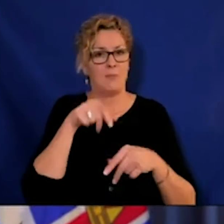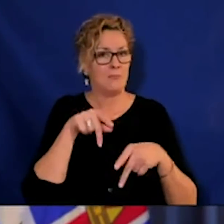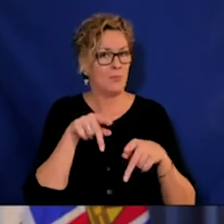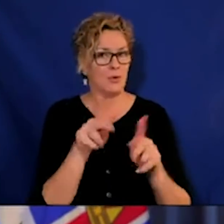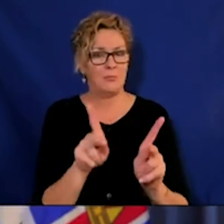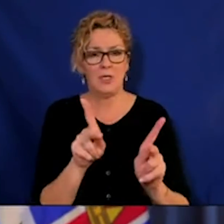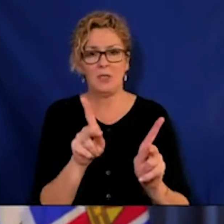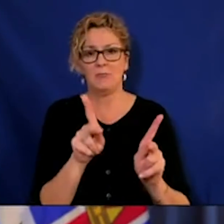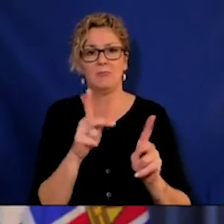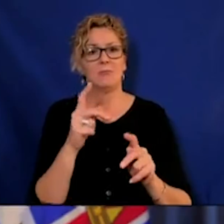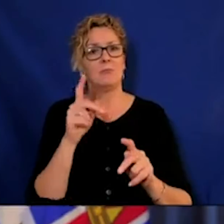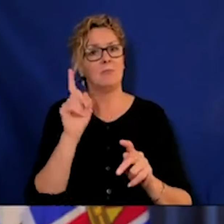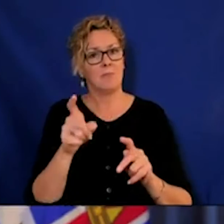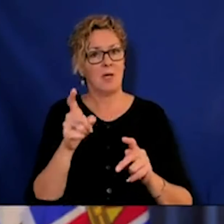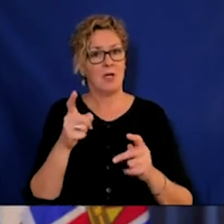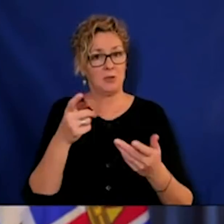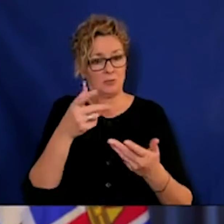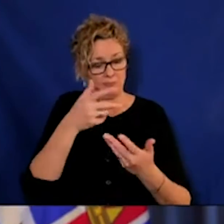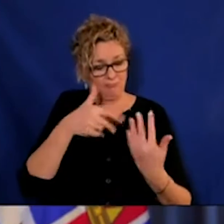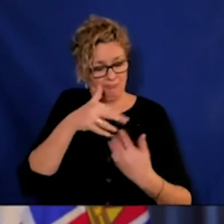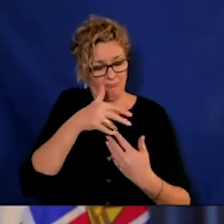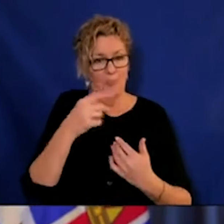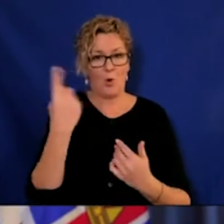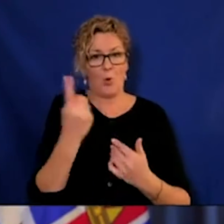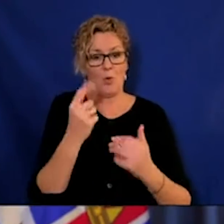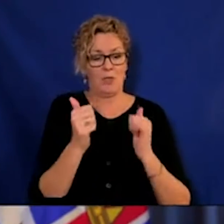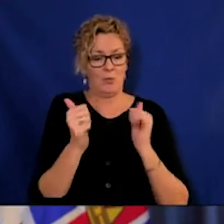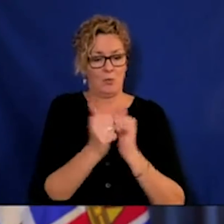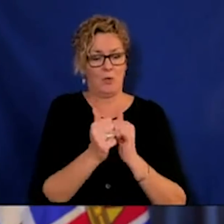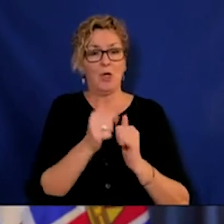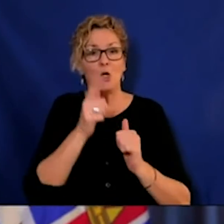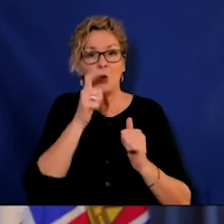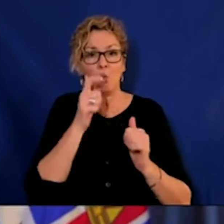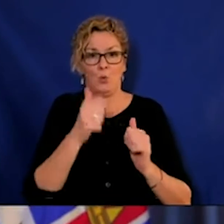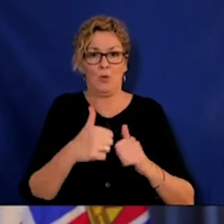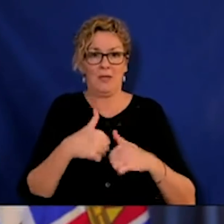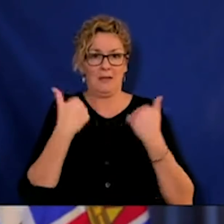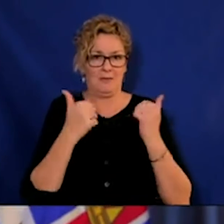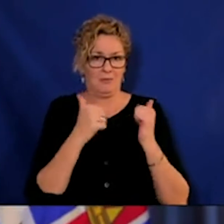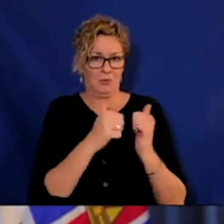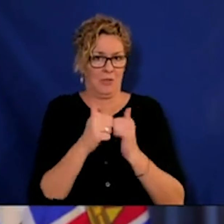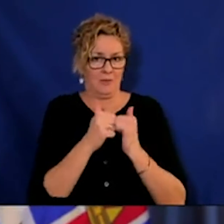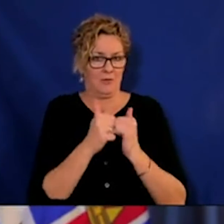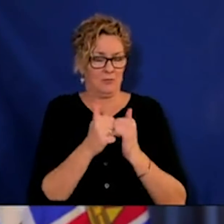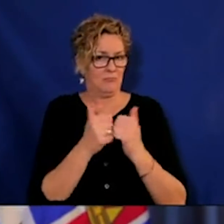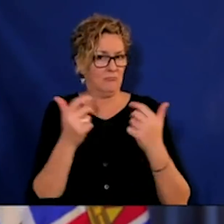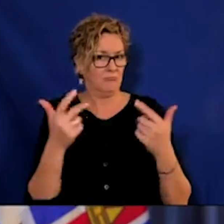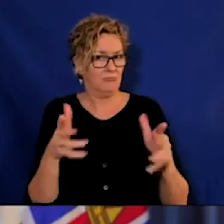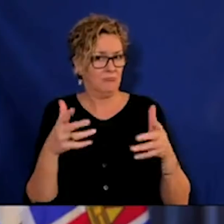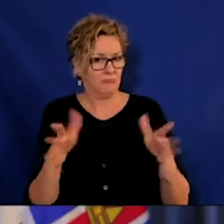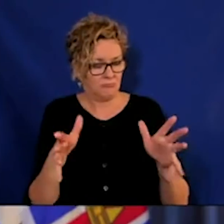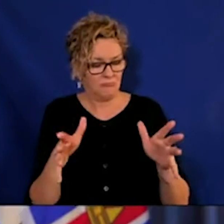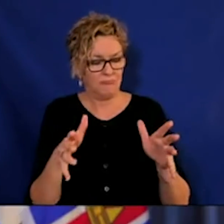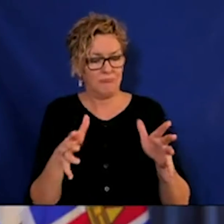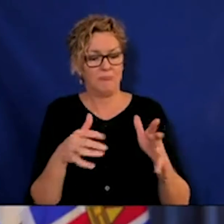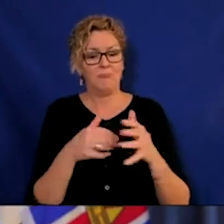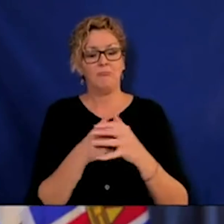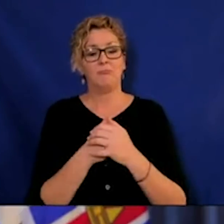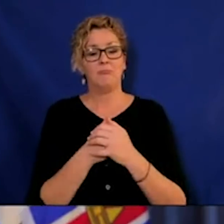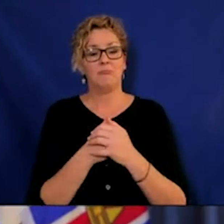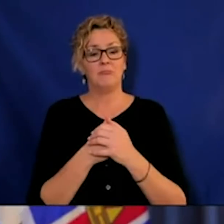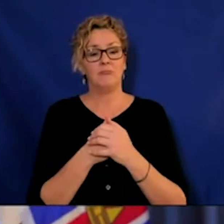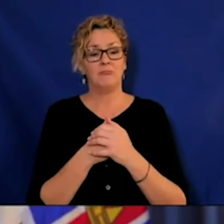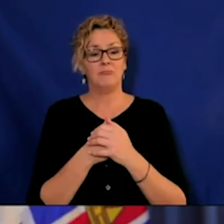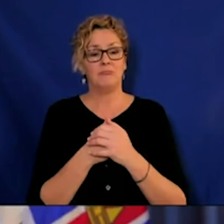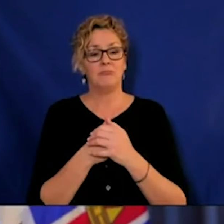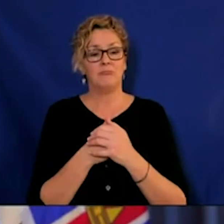places where we see the transmission of COVID-19. And right now, here and now, in November, or should I say in December,